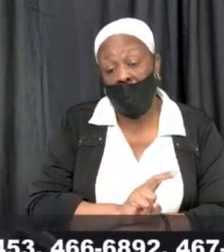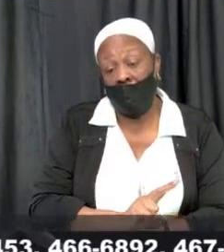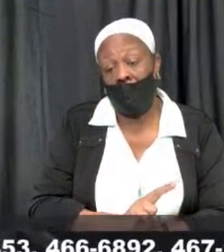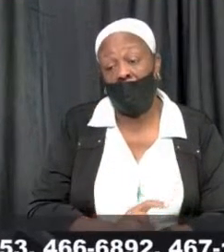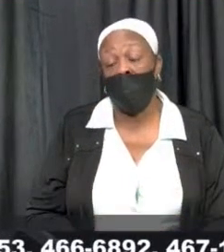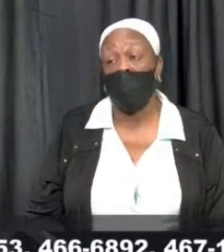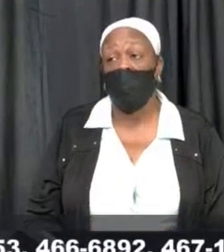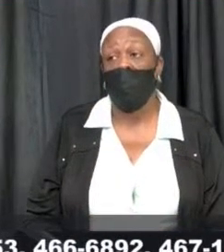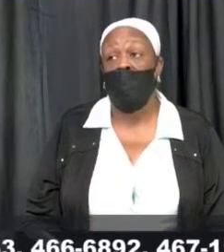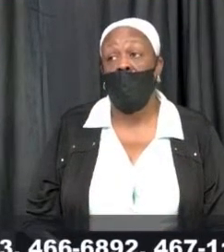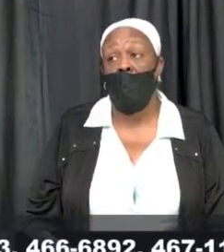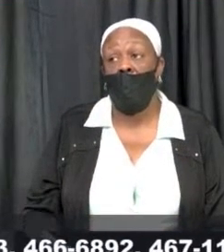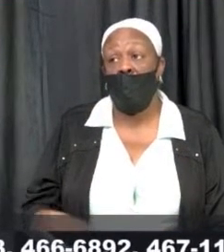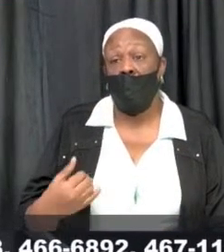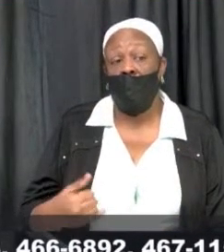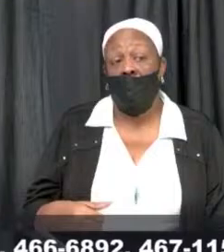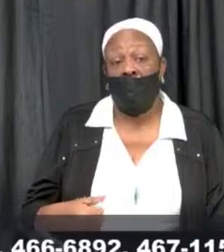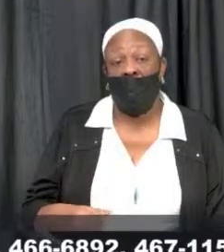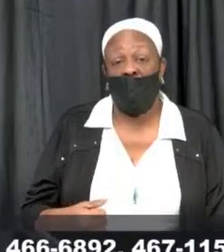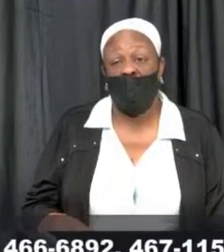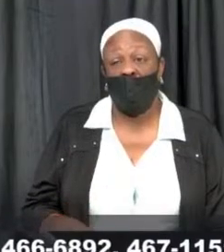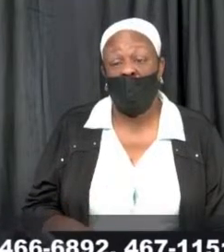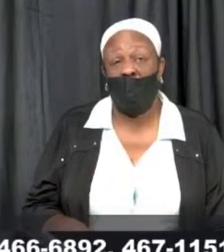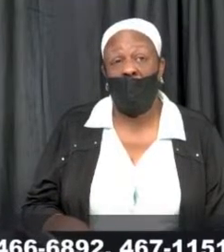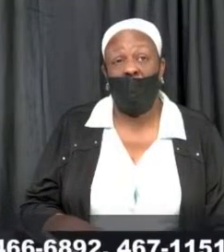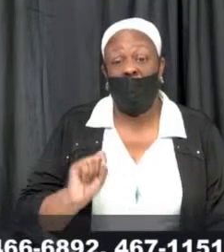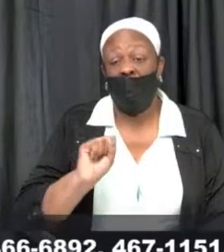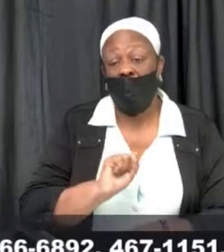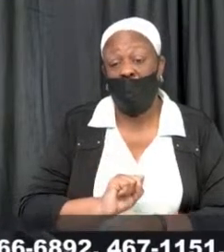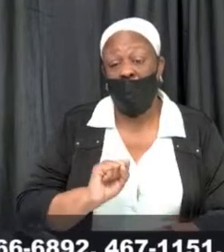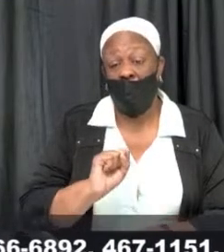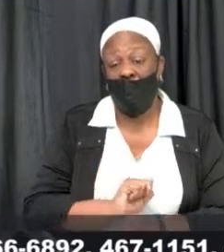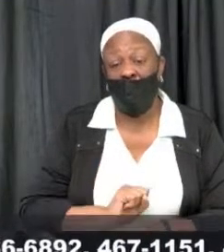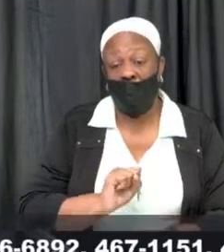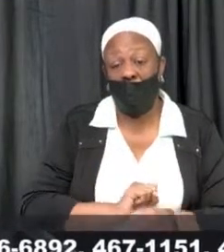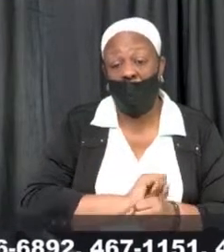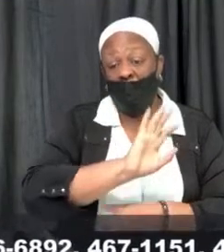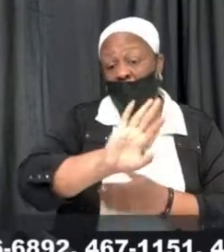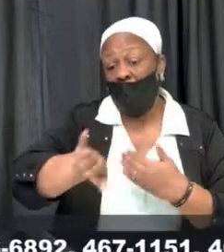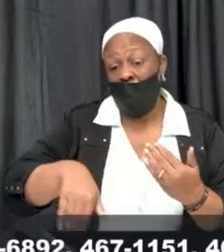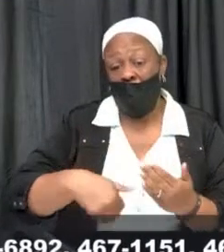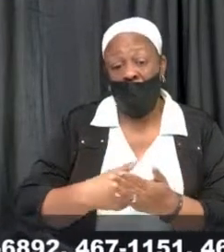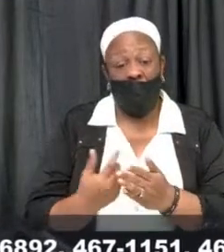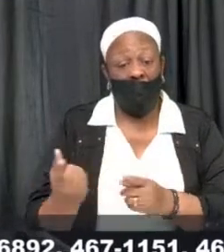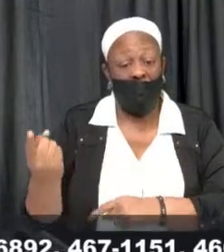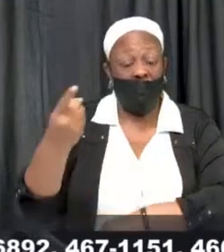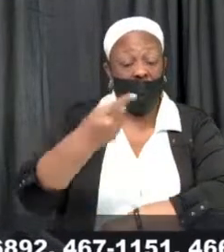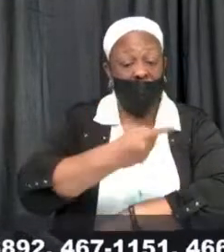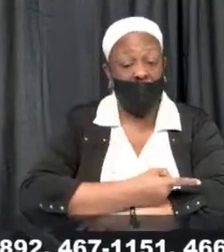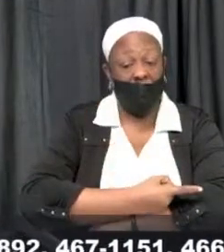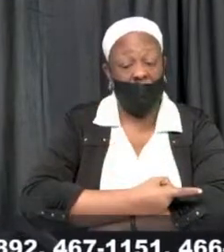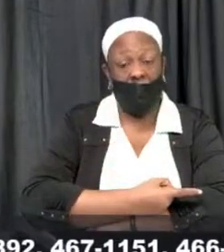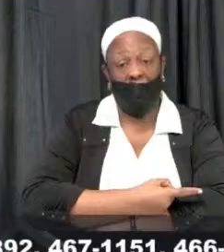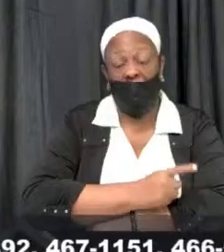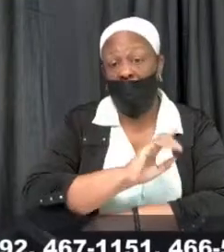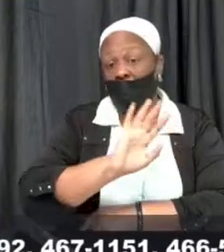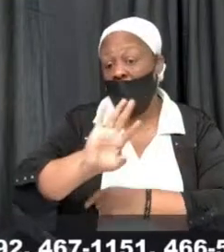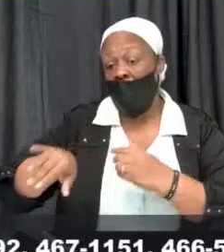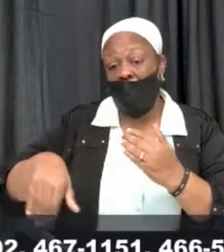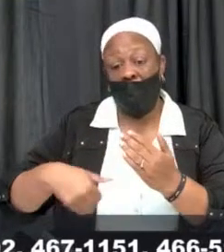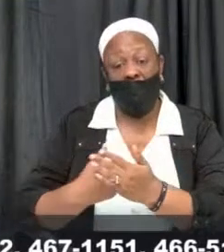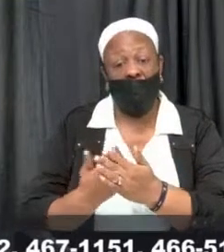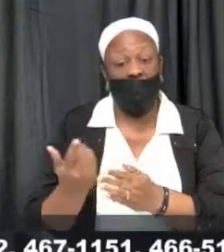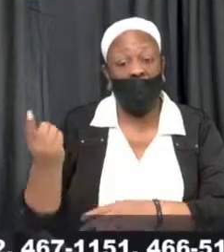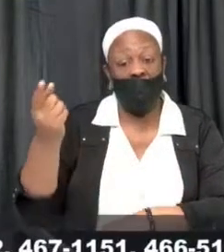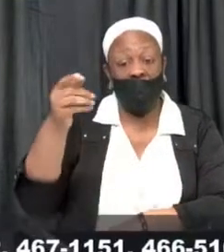operating 24 hours a day around the clock. And we send our prayers